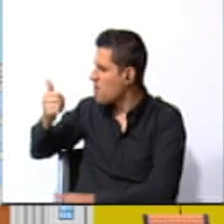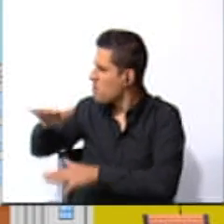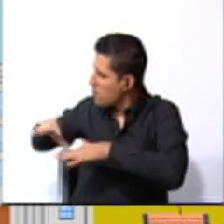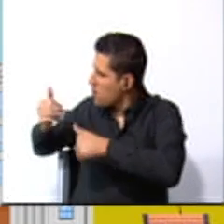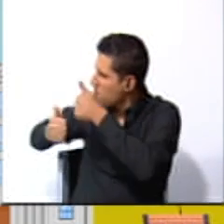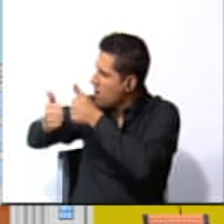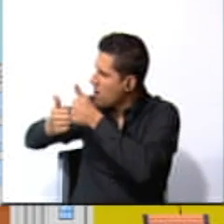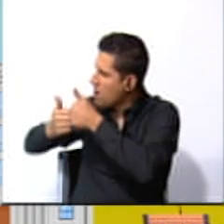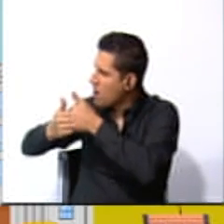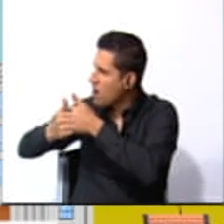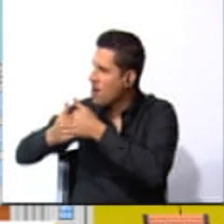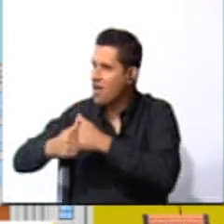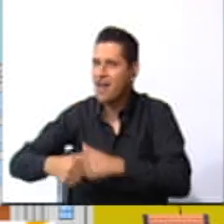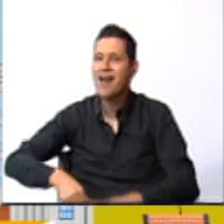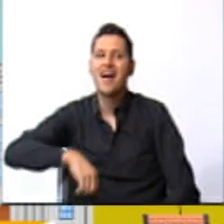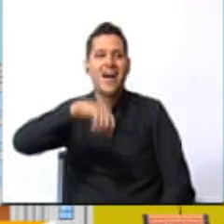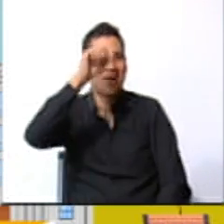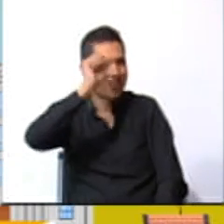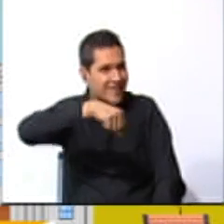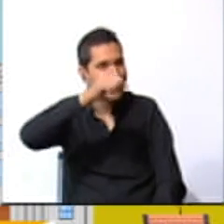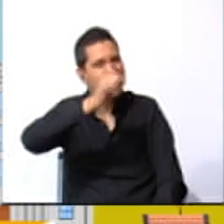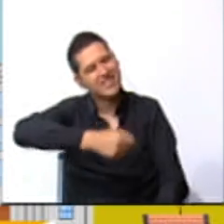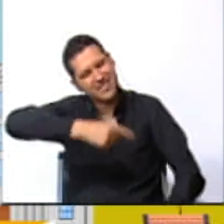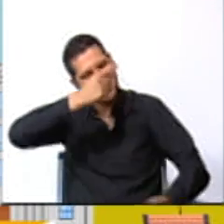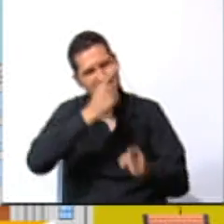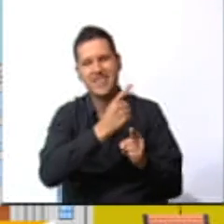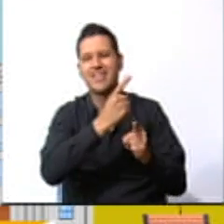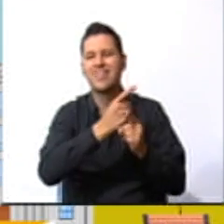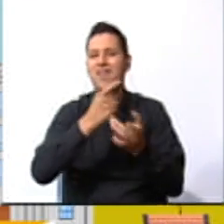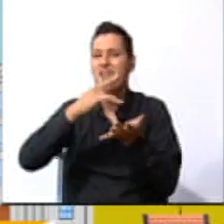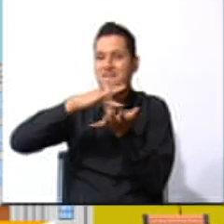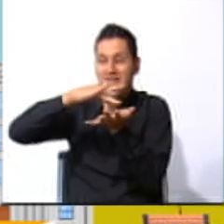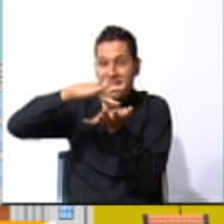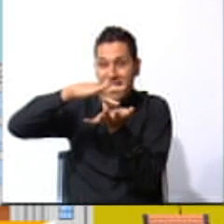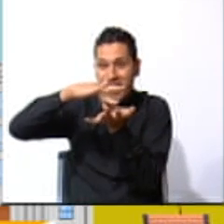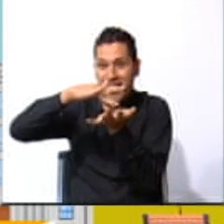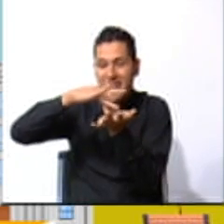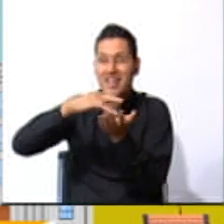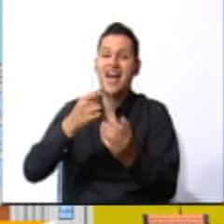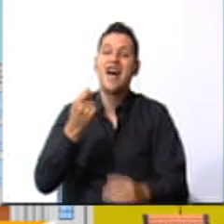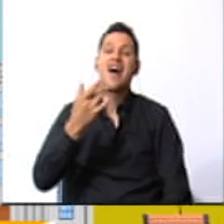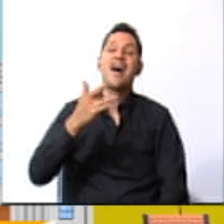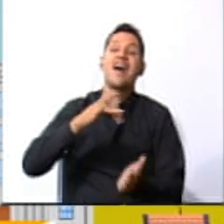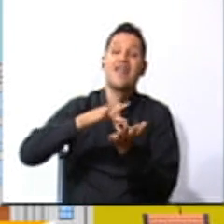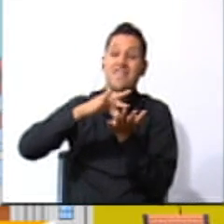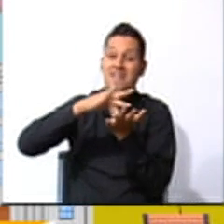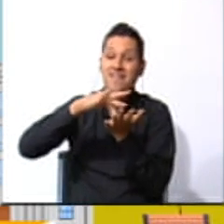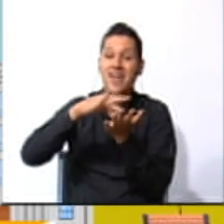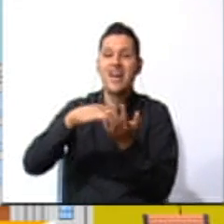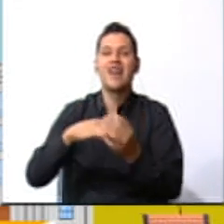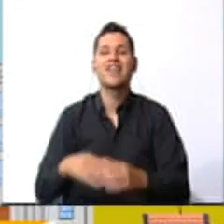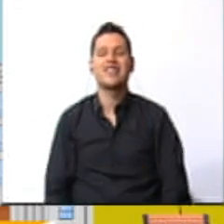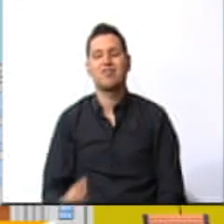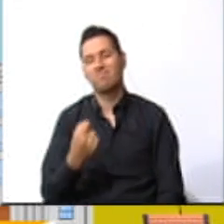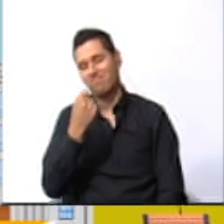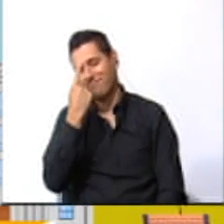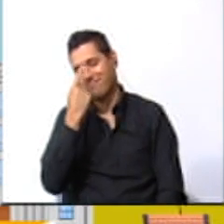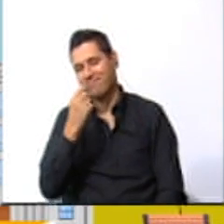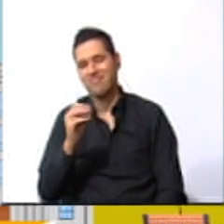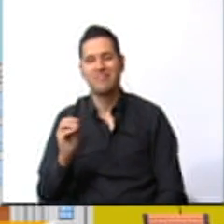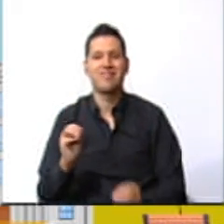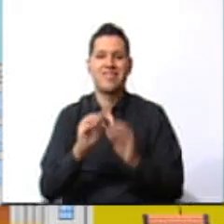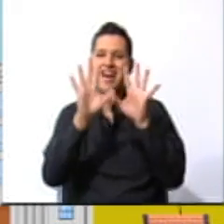pharmacy. Excellent, the pharmacy. It's the riddle of today.